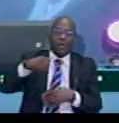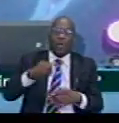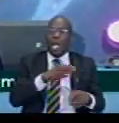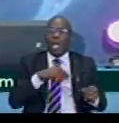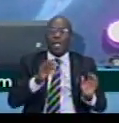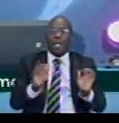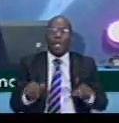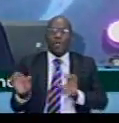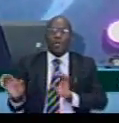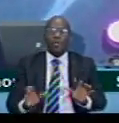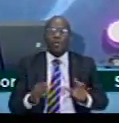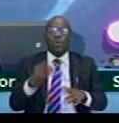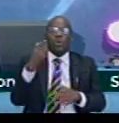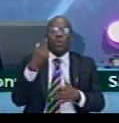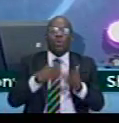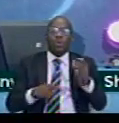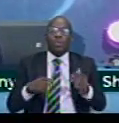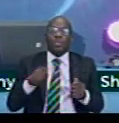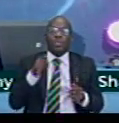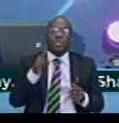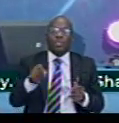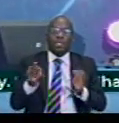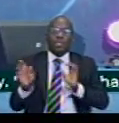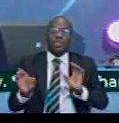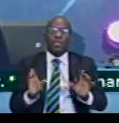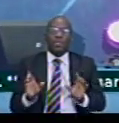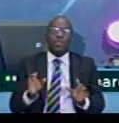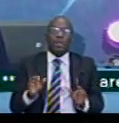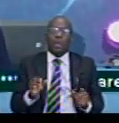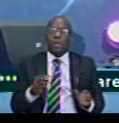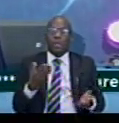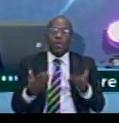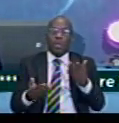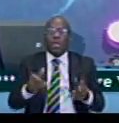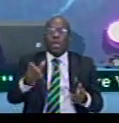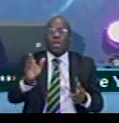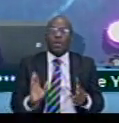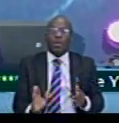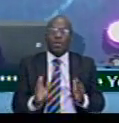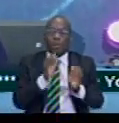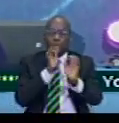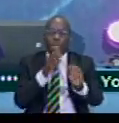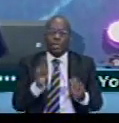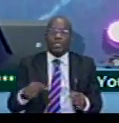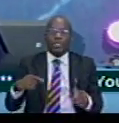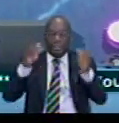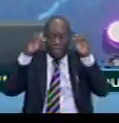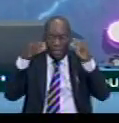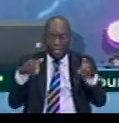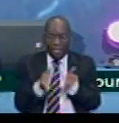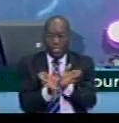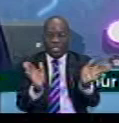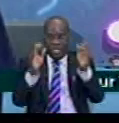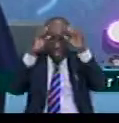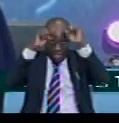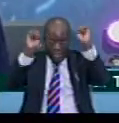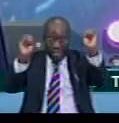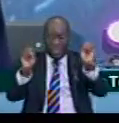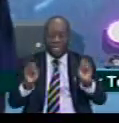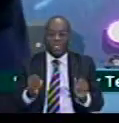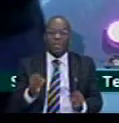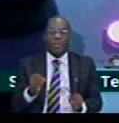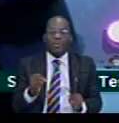was very happy. And she said that, may the Lord bless the GS. The GS will not die. Praise the